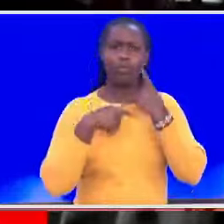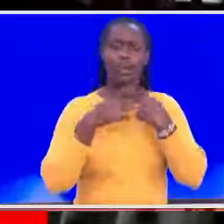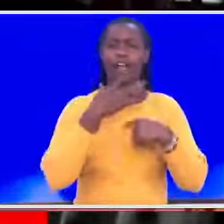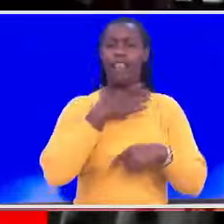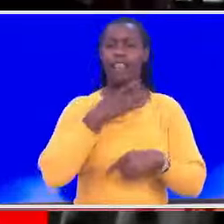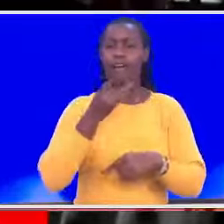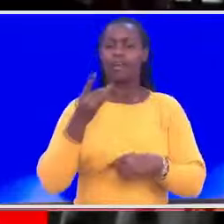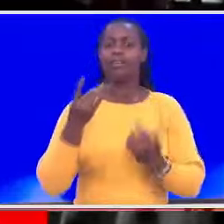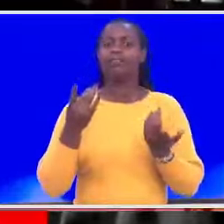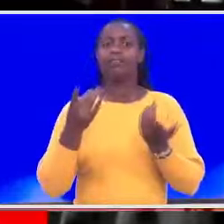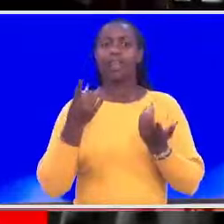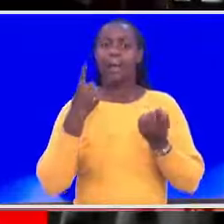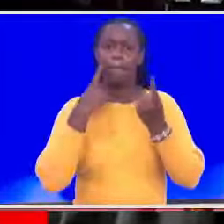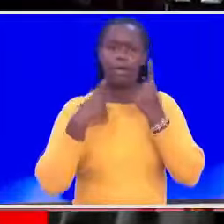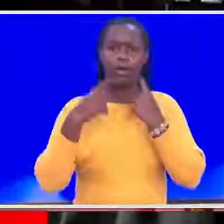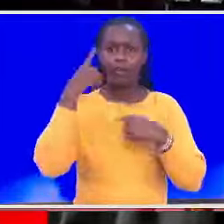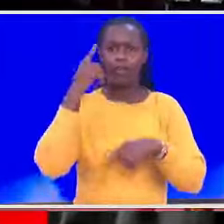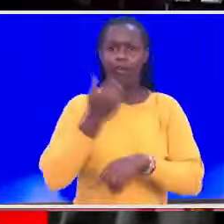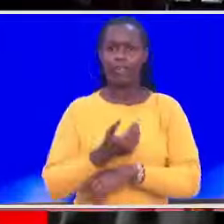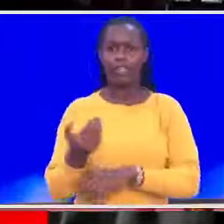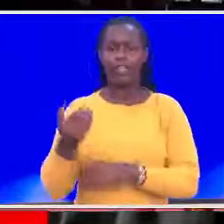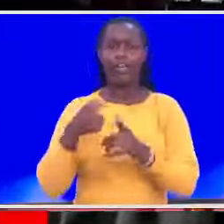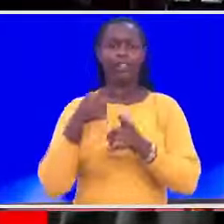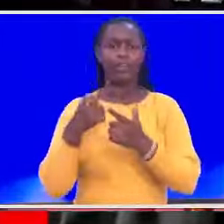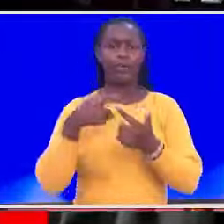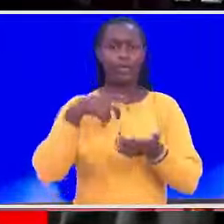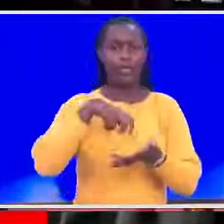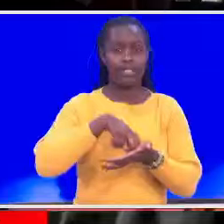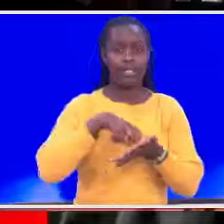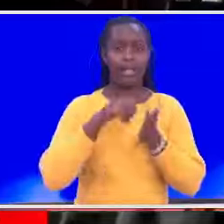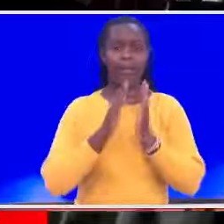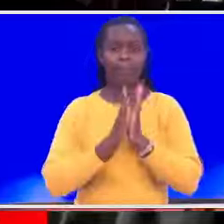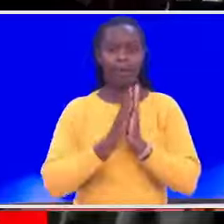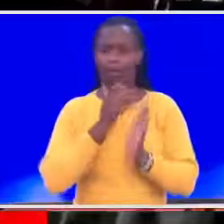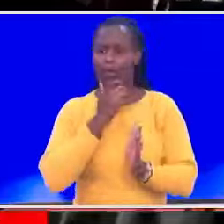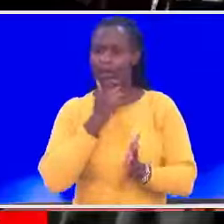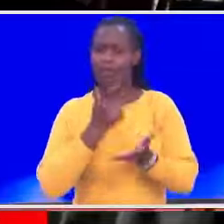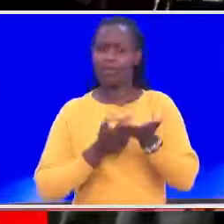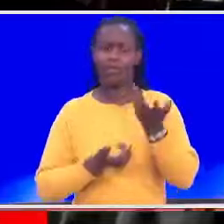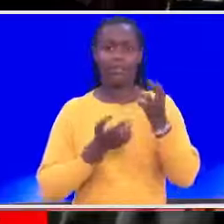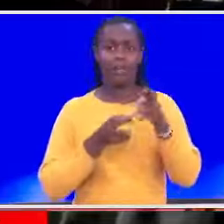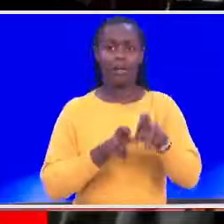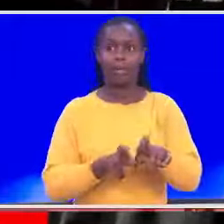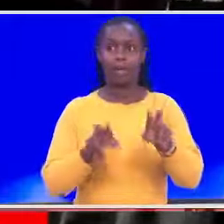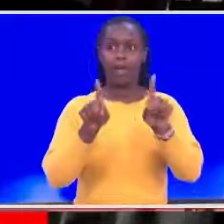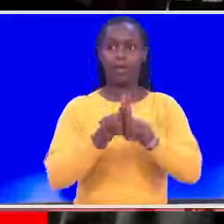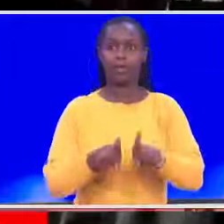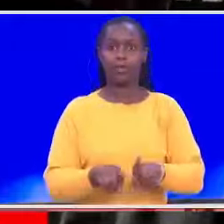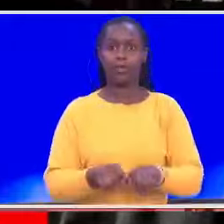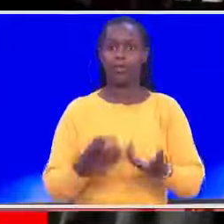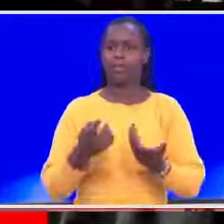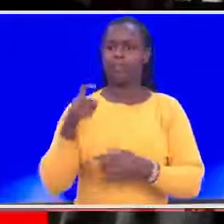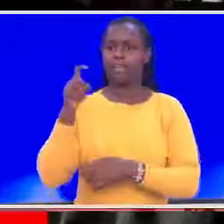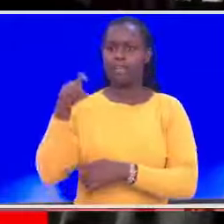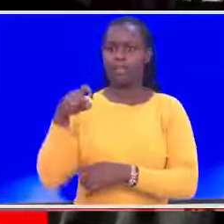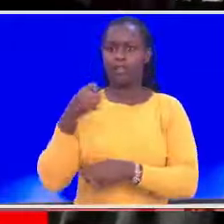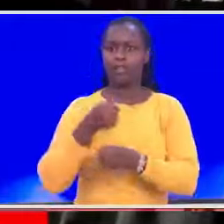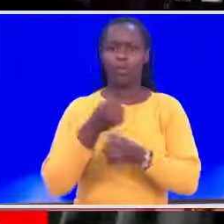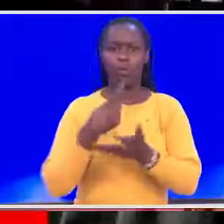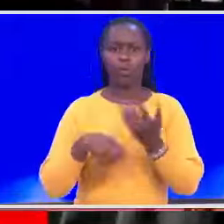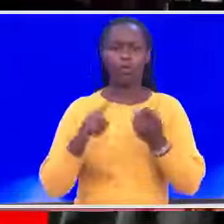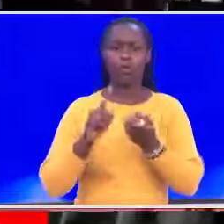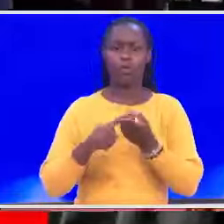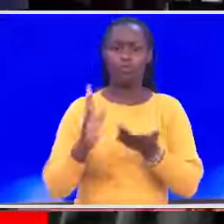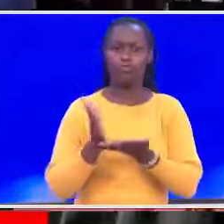to his knees and ask, God, what is happening here? Hard for me strength. Naitaji kulima hii altar above kabisa. Naitaji kulima hii bandits